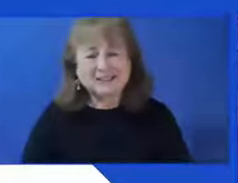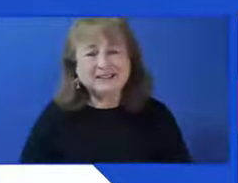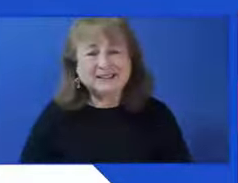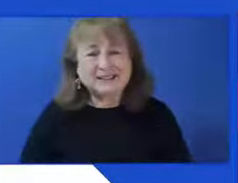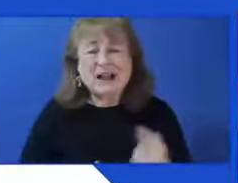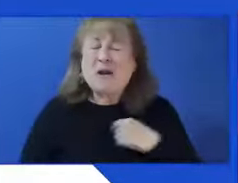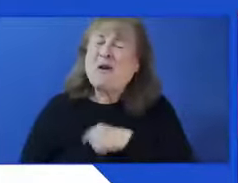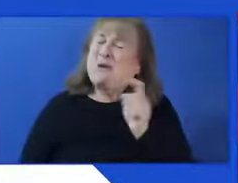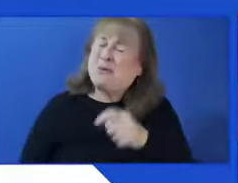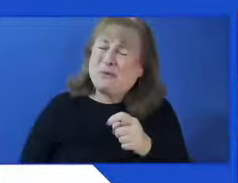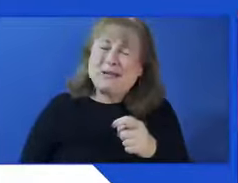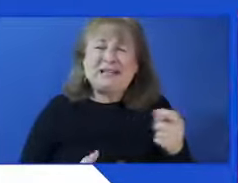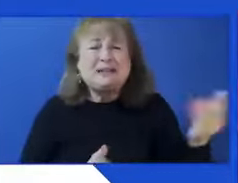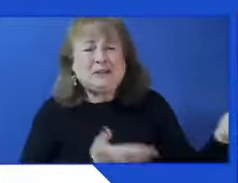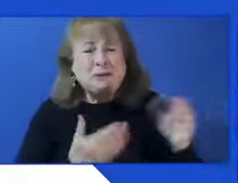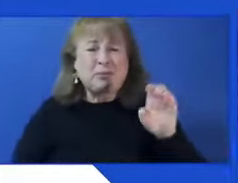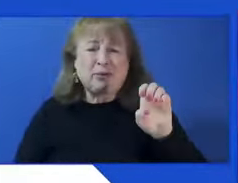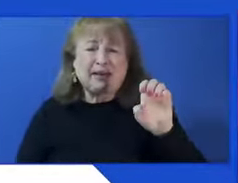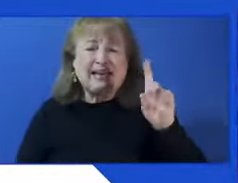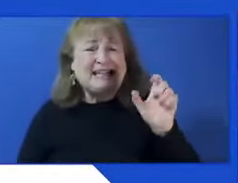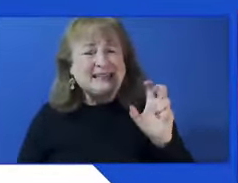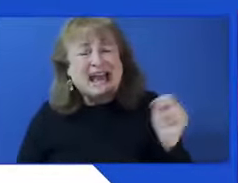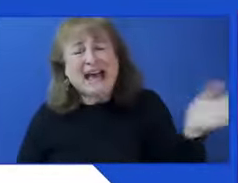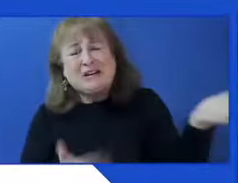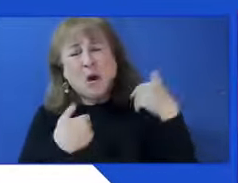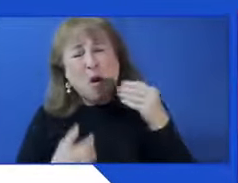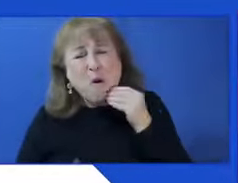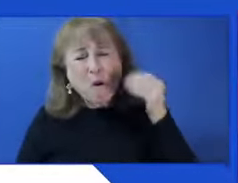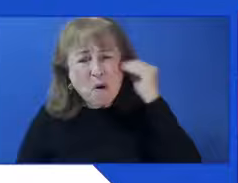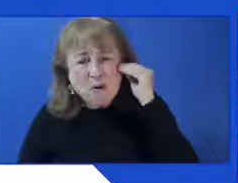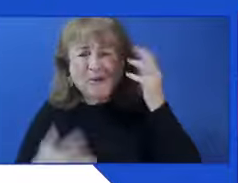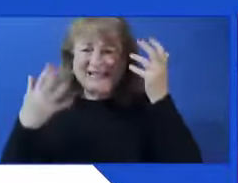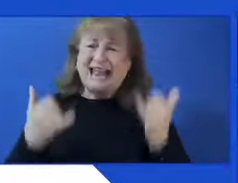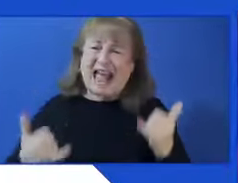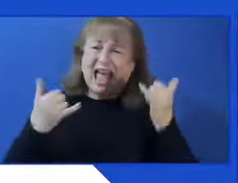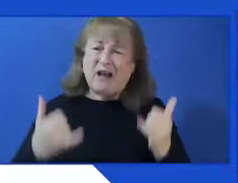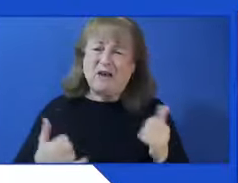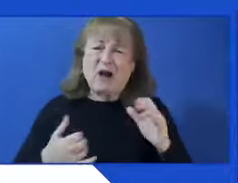we just need to bring Idan and all of the other hostages home now.